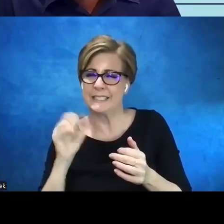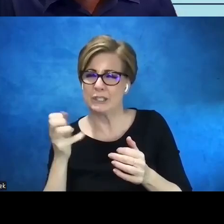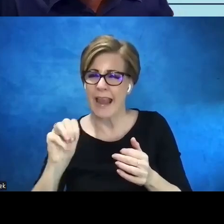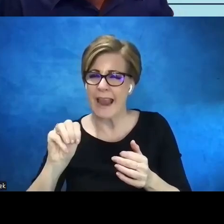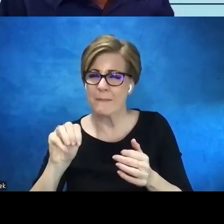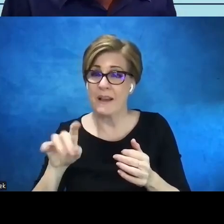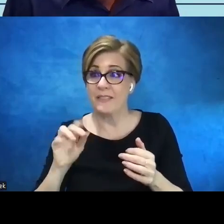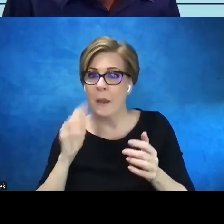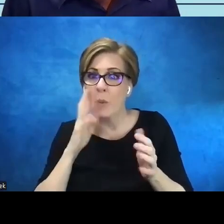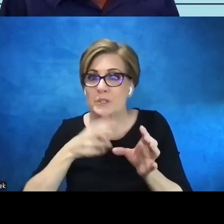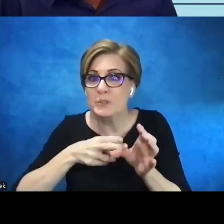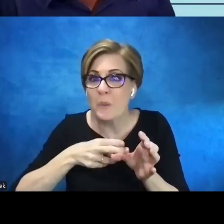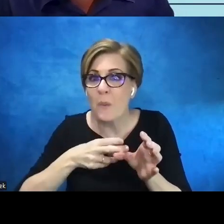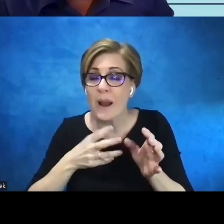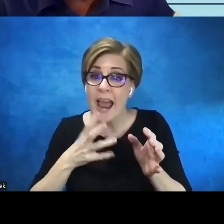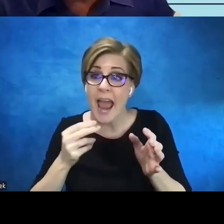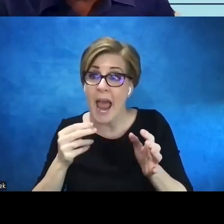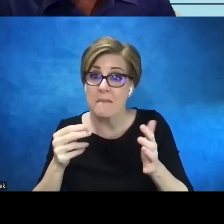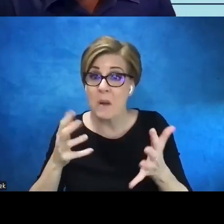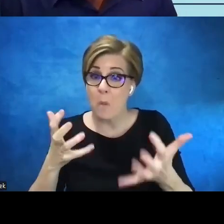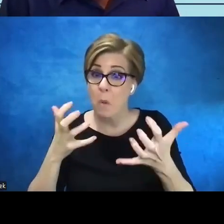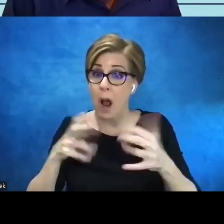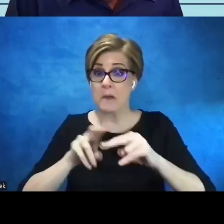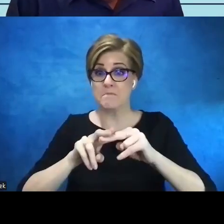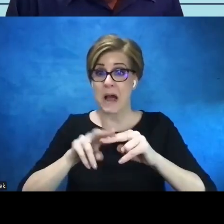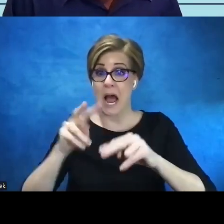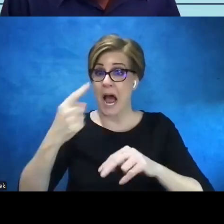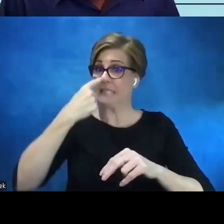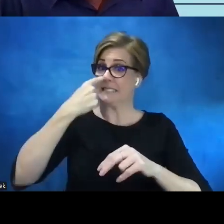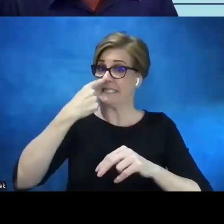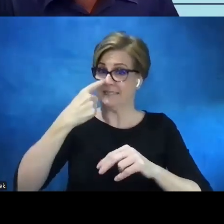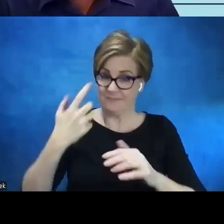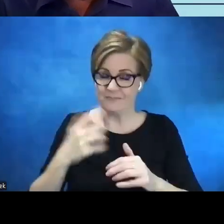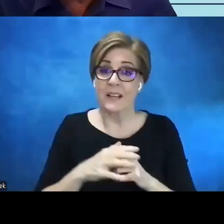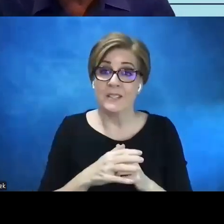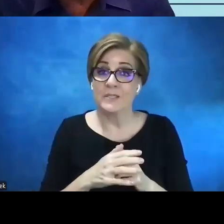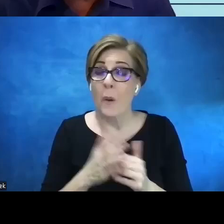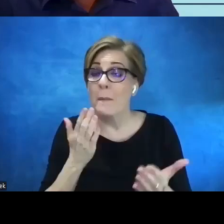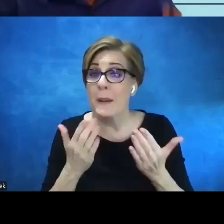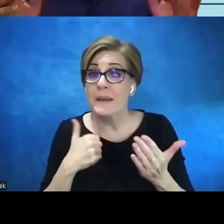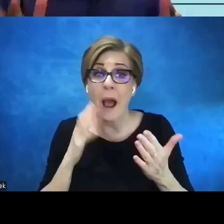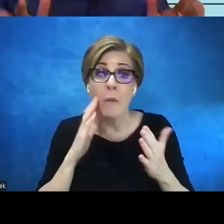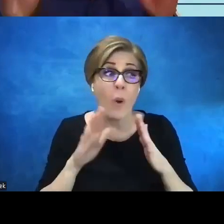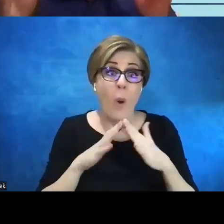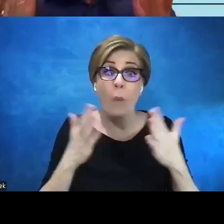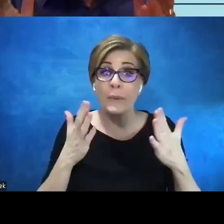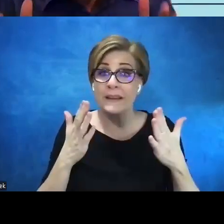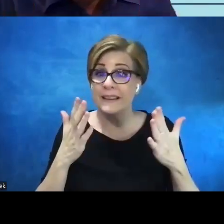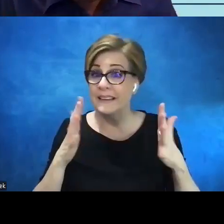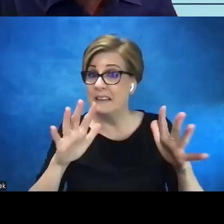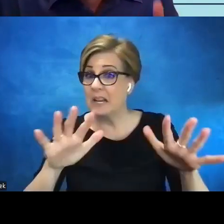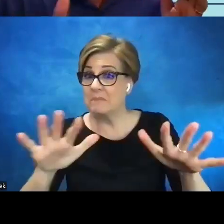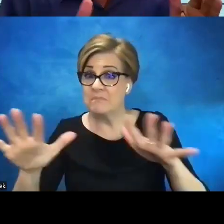in potentially being on the hot seat. And what I'd like to do is maybe open it up to see if anyone might